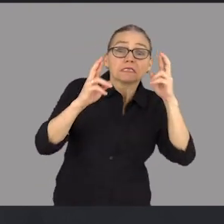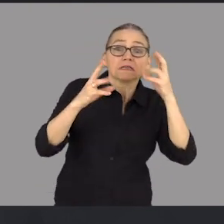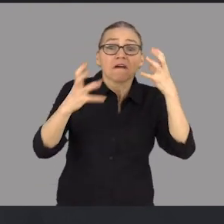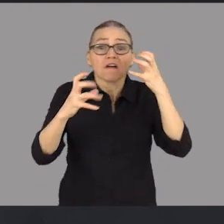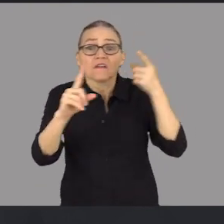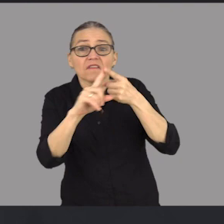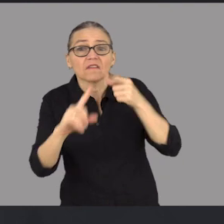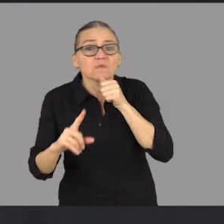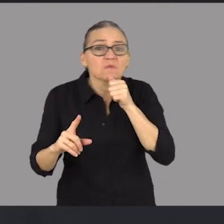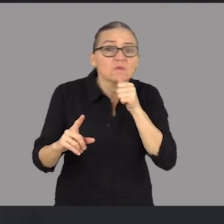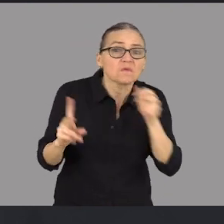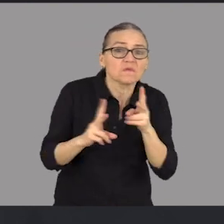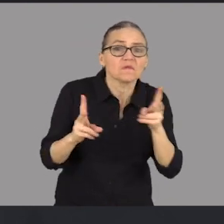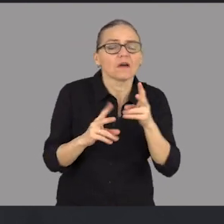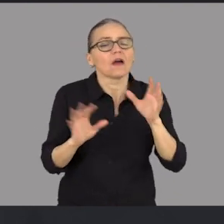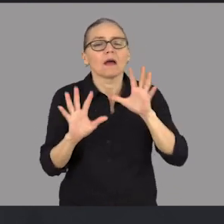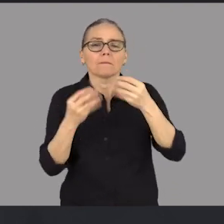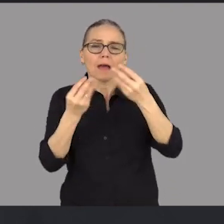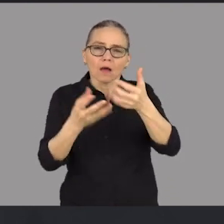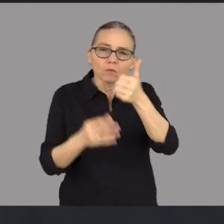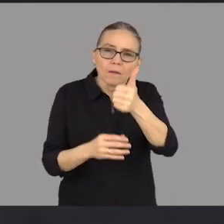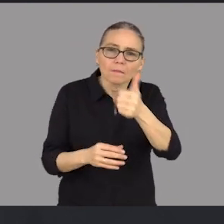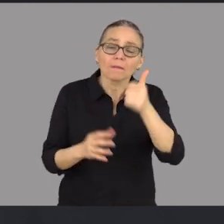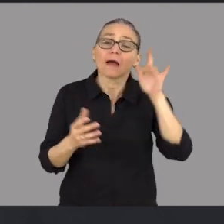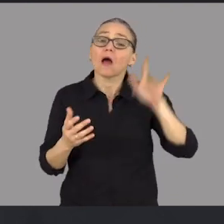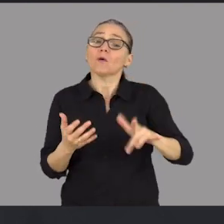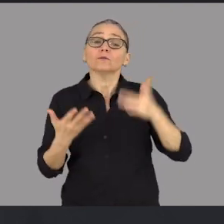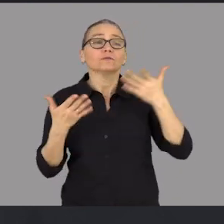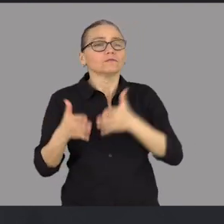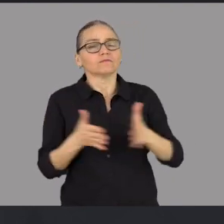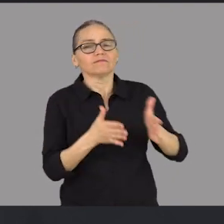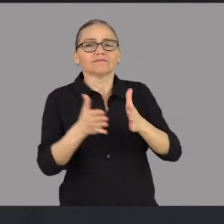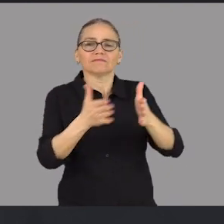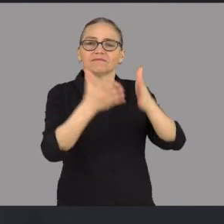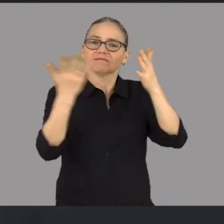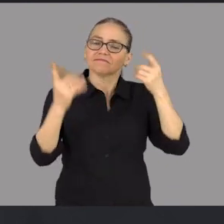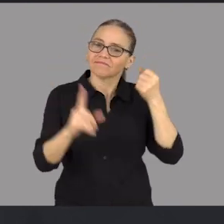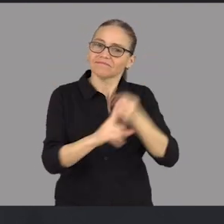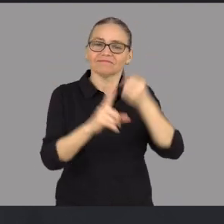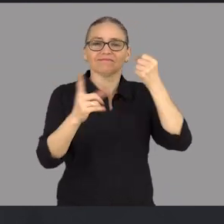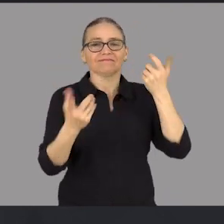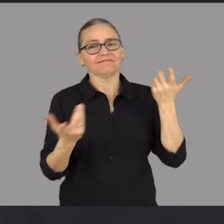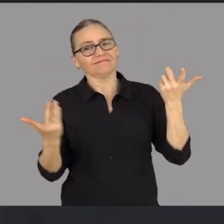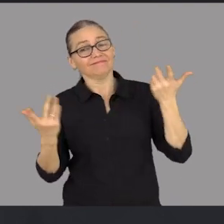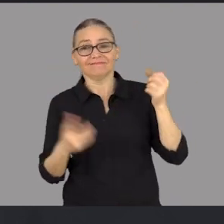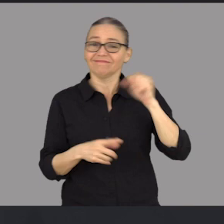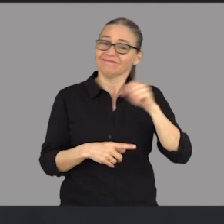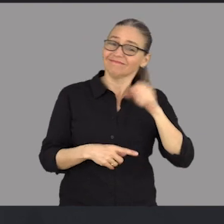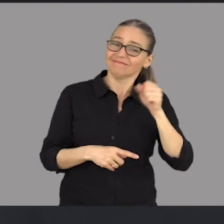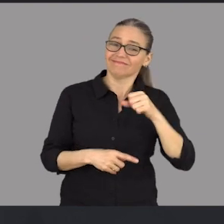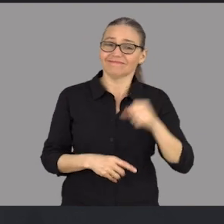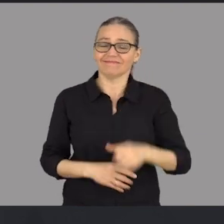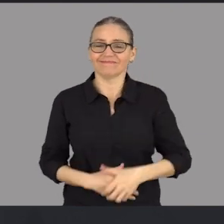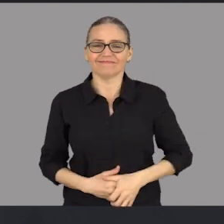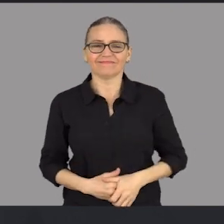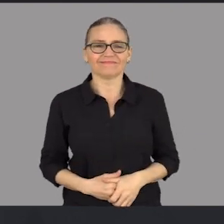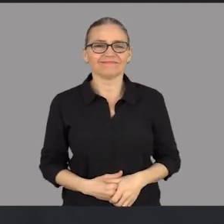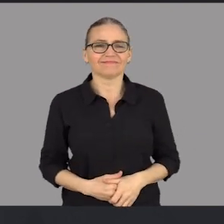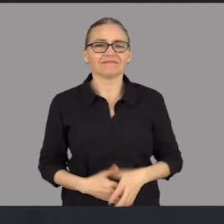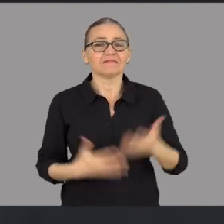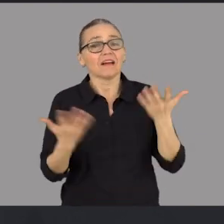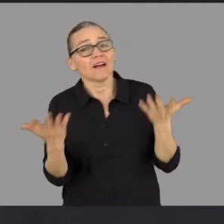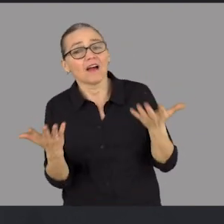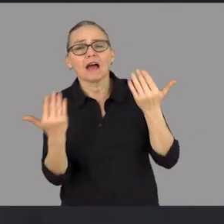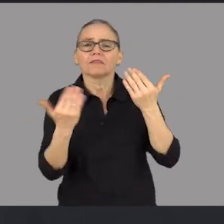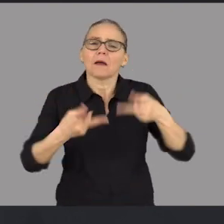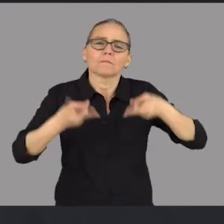time and ever evolving, ever changing. So don't expect too much too soon, and